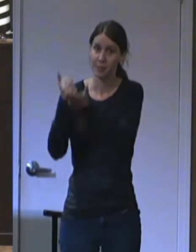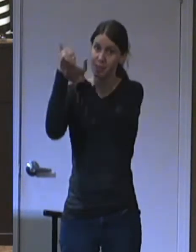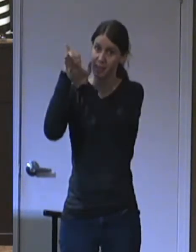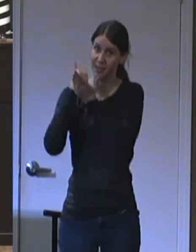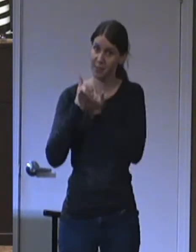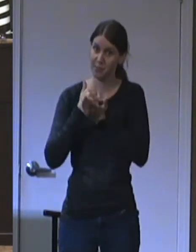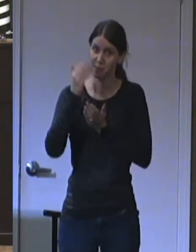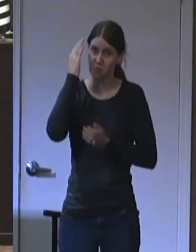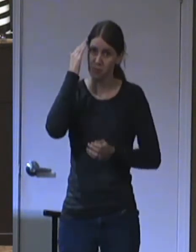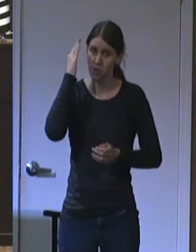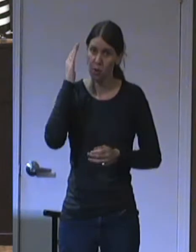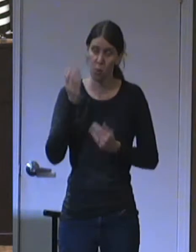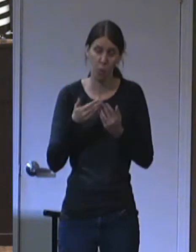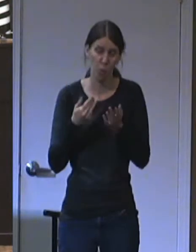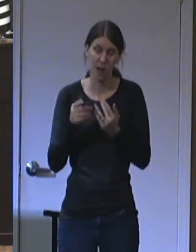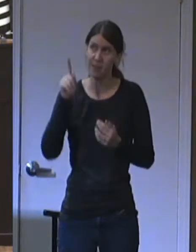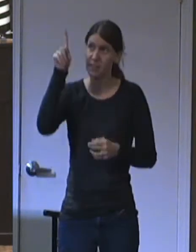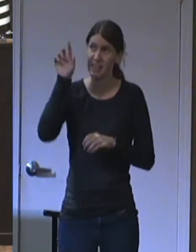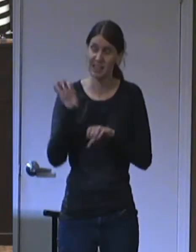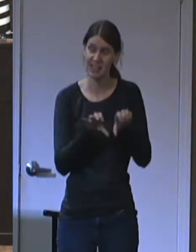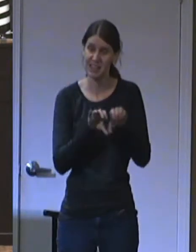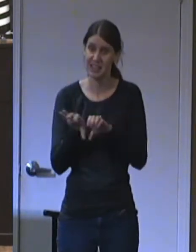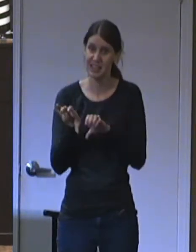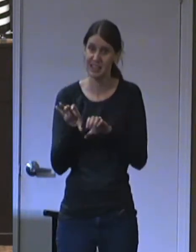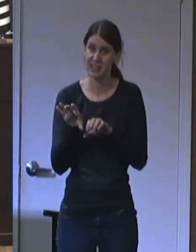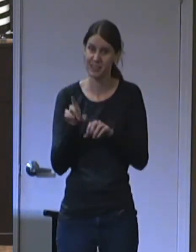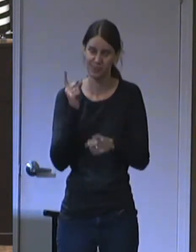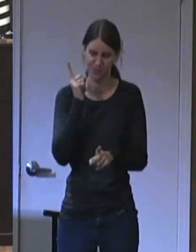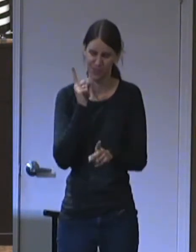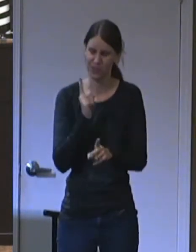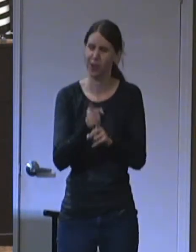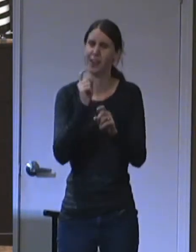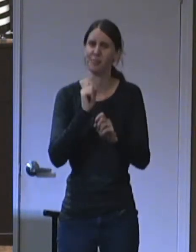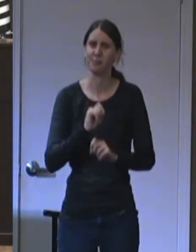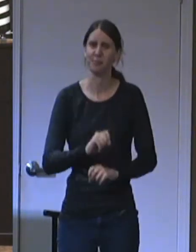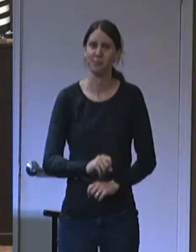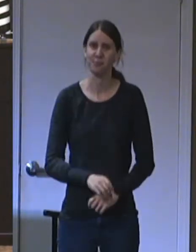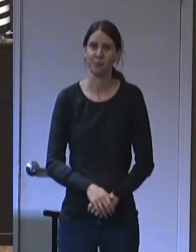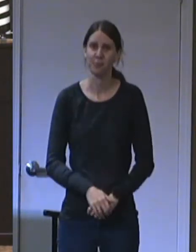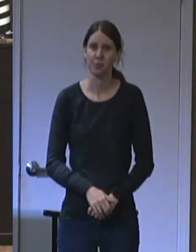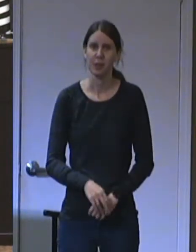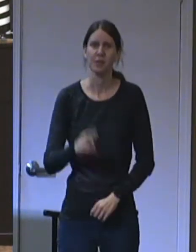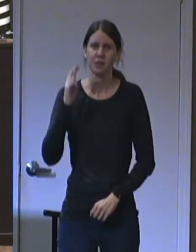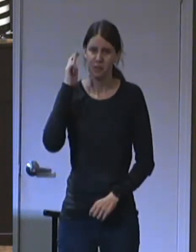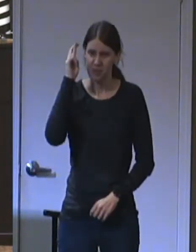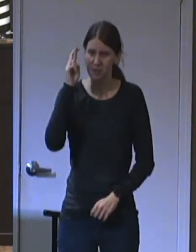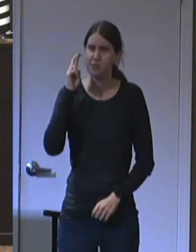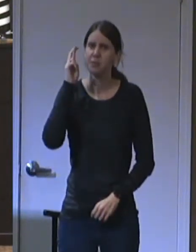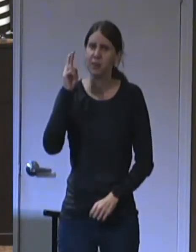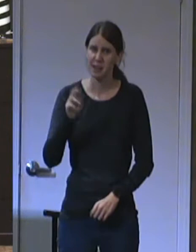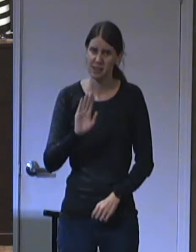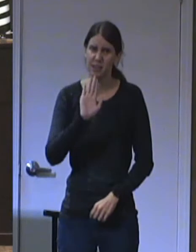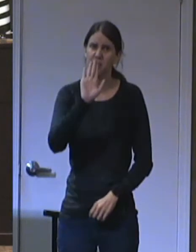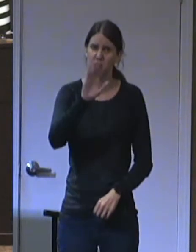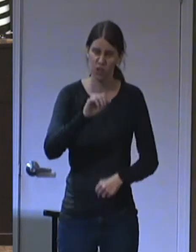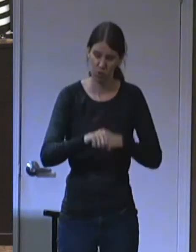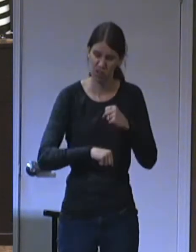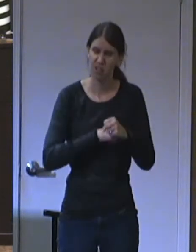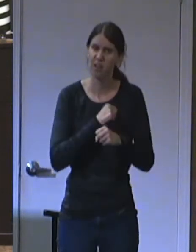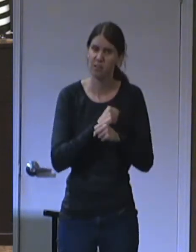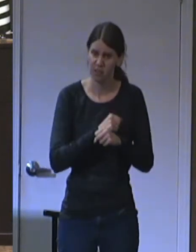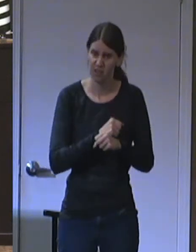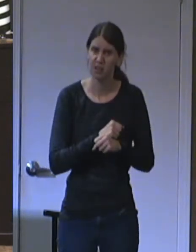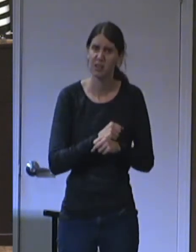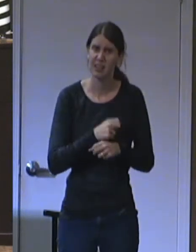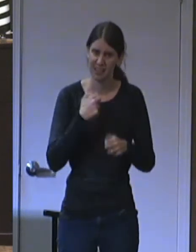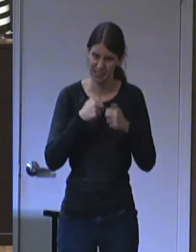know that whatever God does is the right thing. And there's a reason for the hardship you're going through. There's a reason